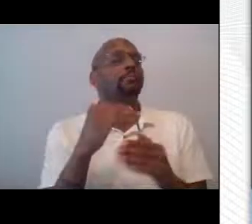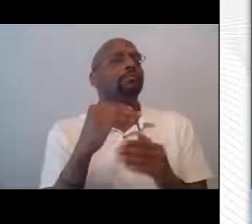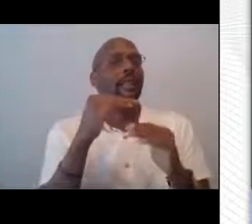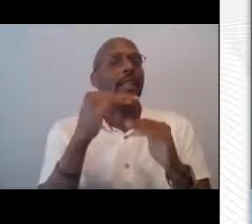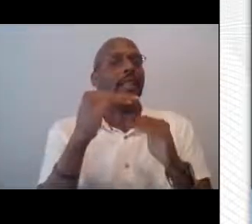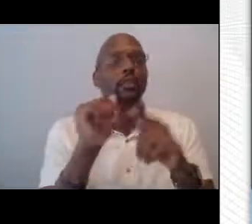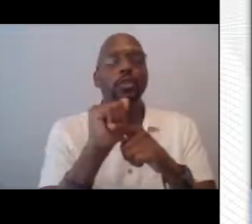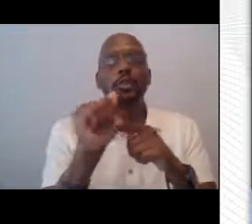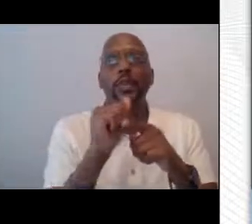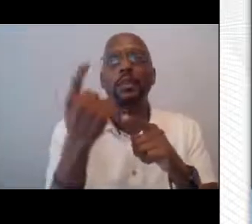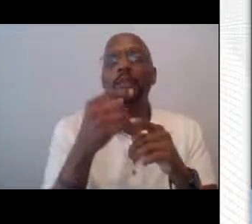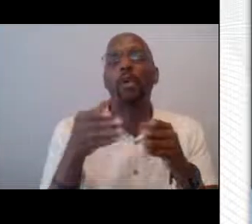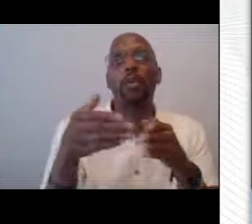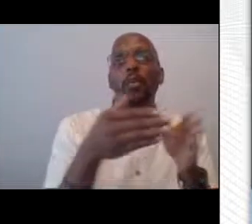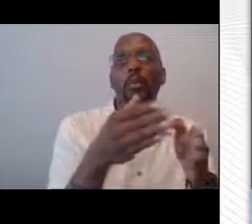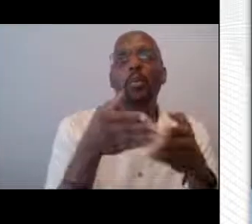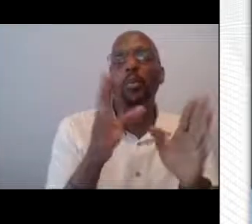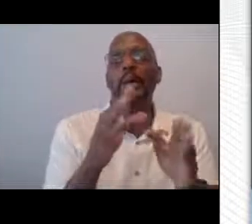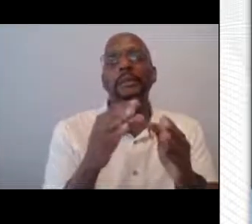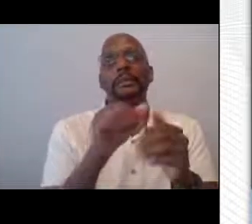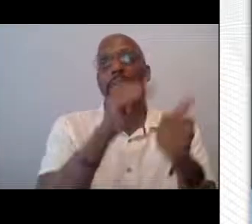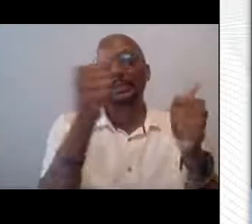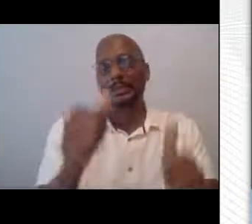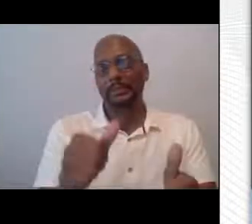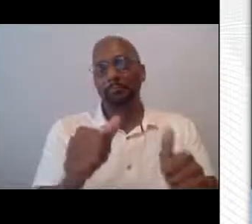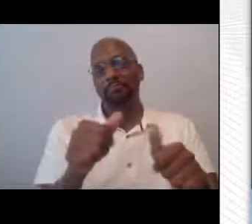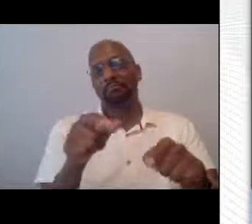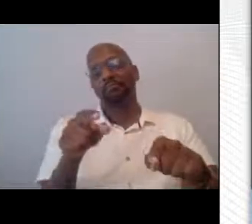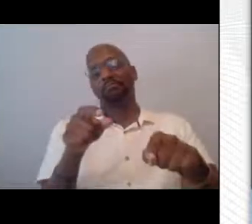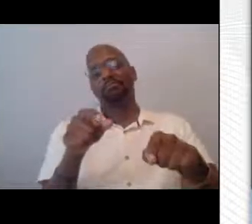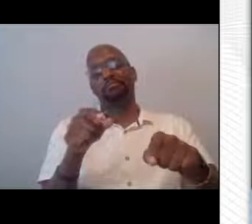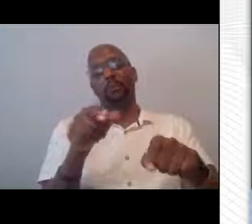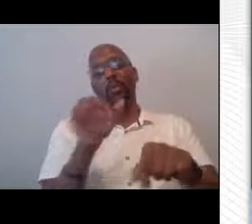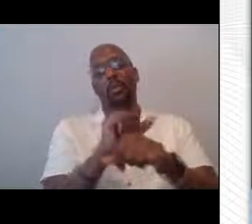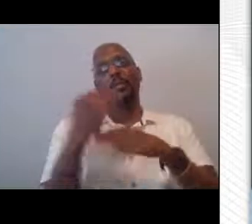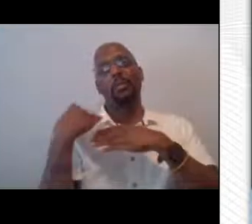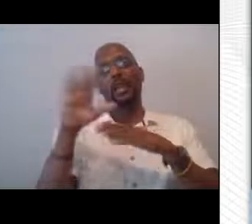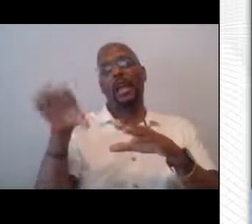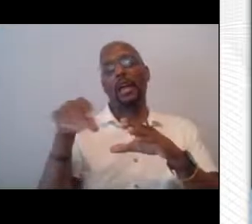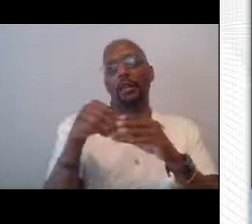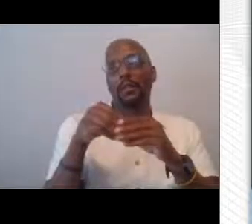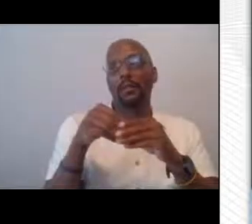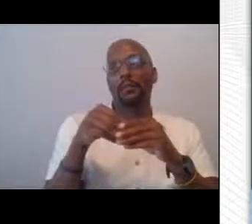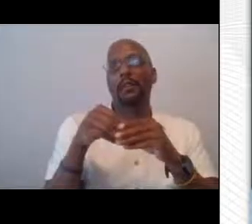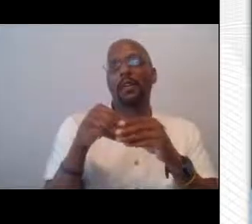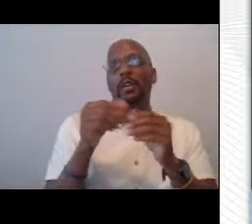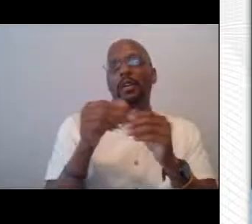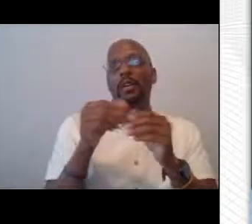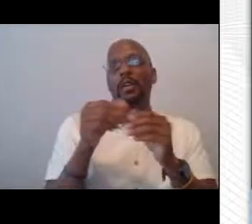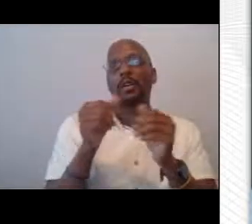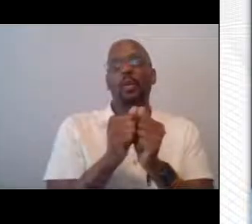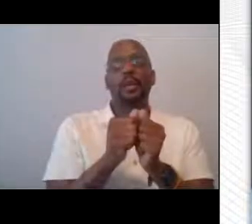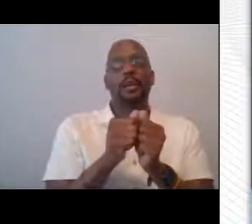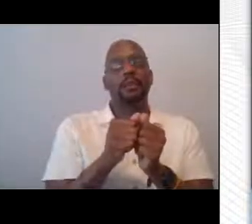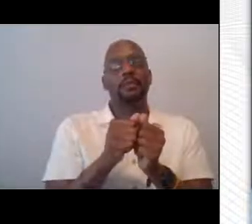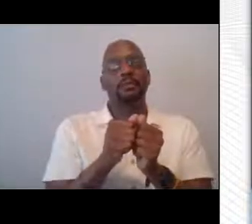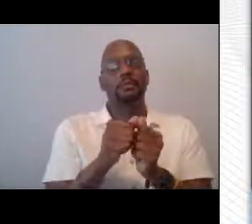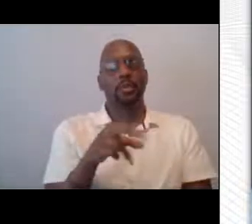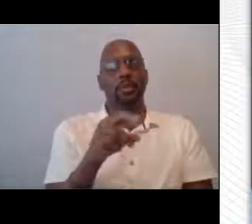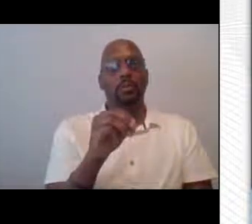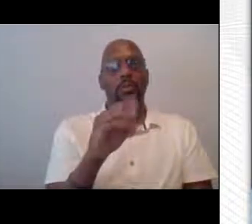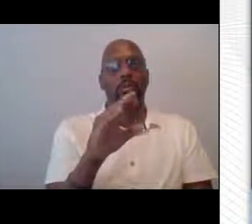for roadway and roadside design. This also includes Caltrans design guidance and procedures related to